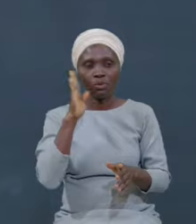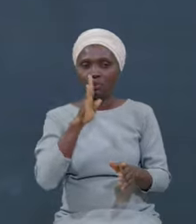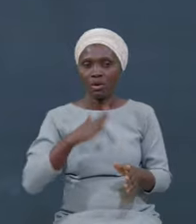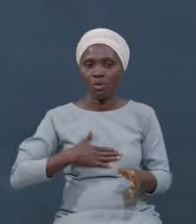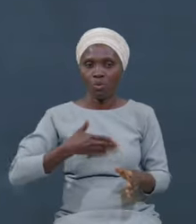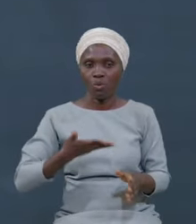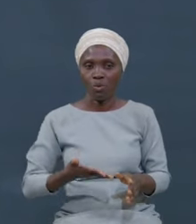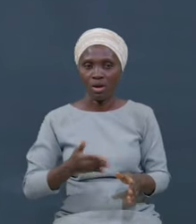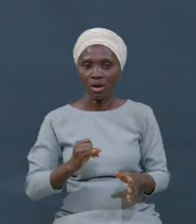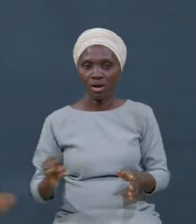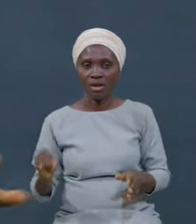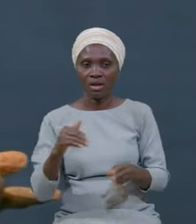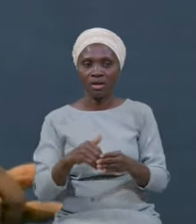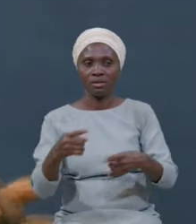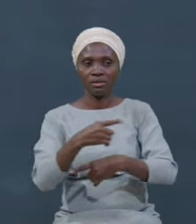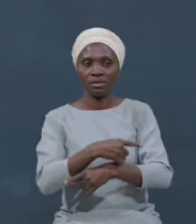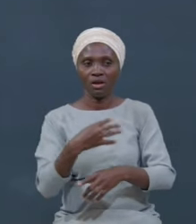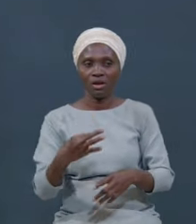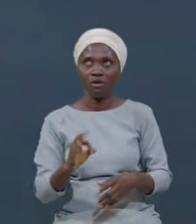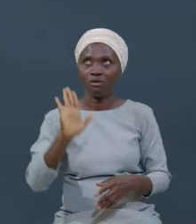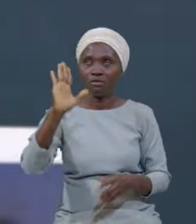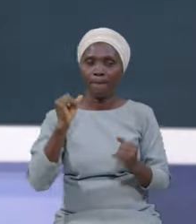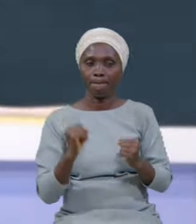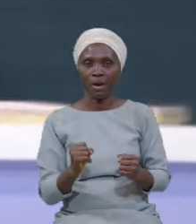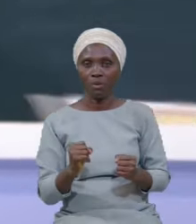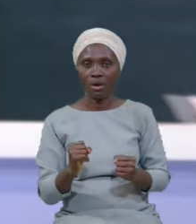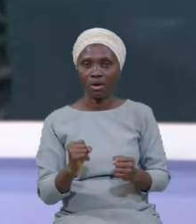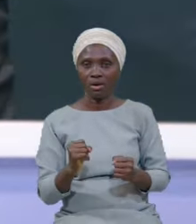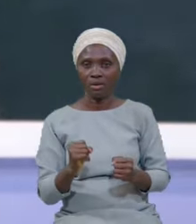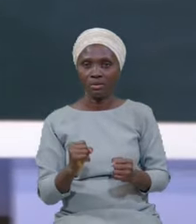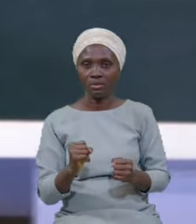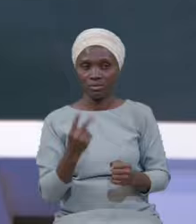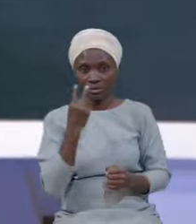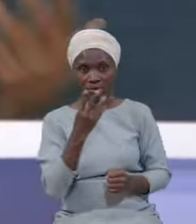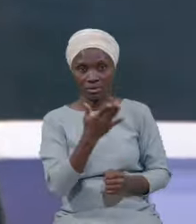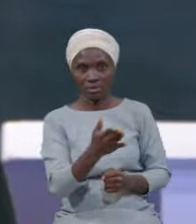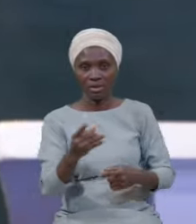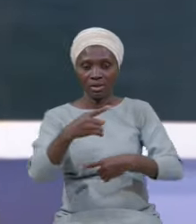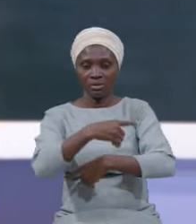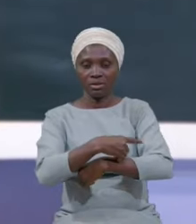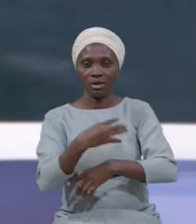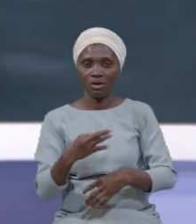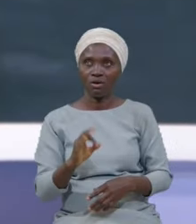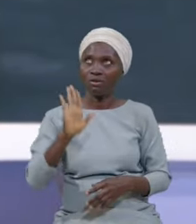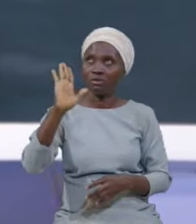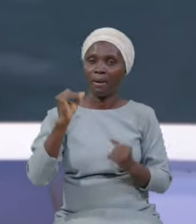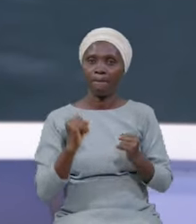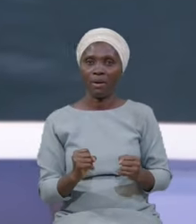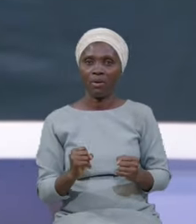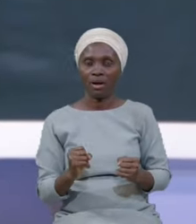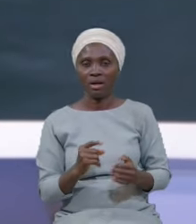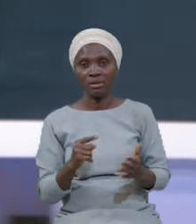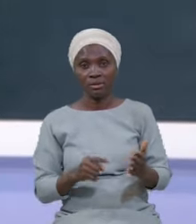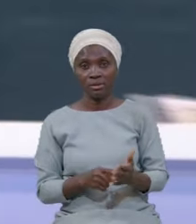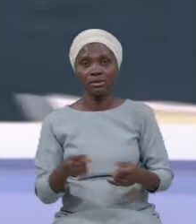of thy power. Look at that there, the day of thy power. This is the day of his